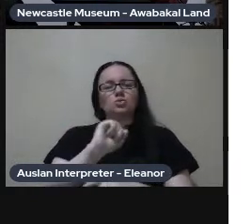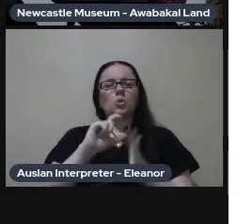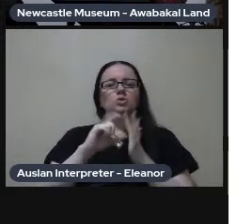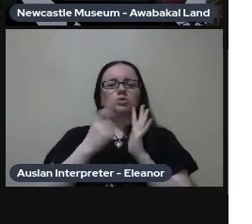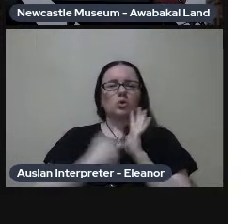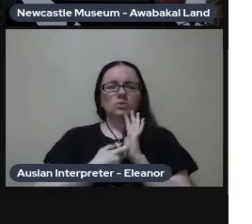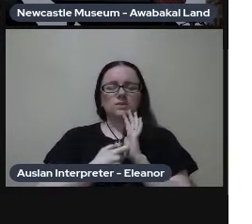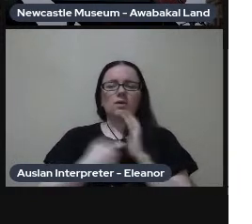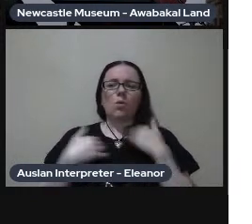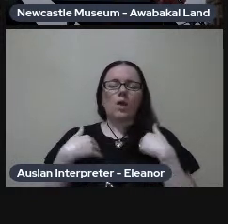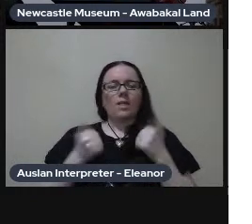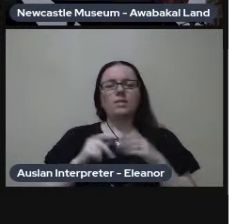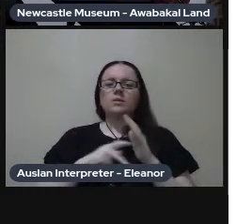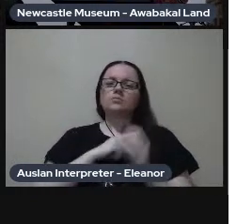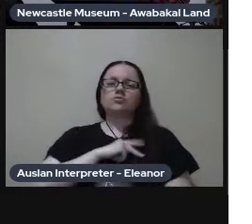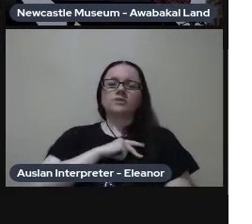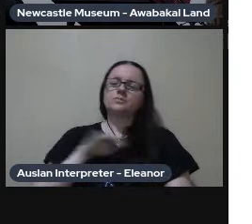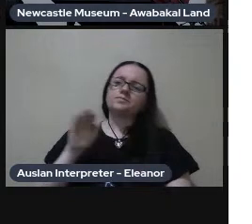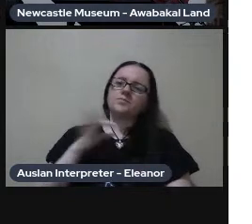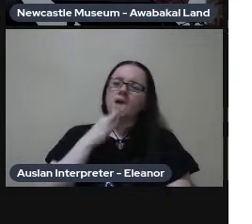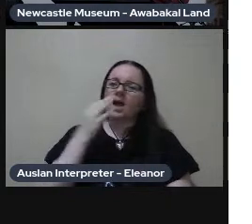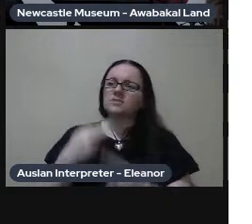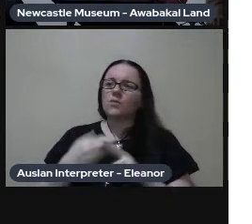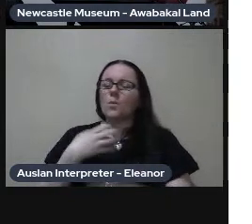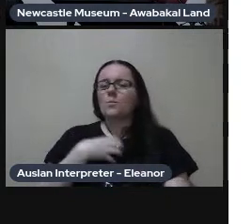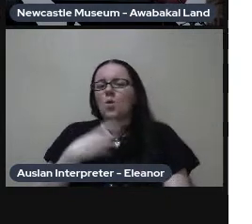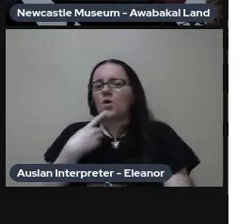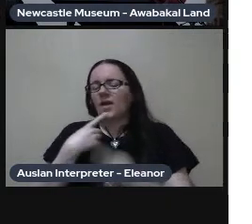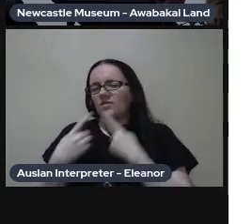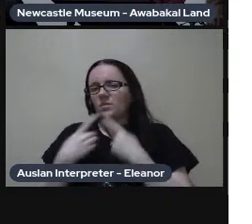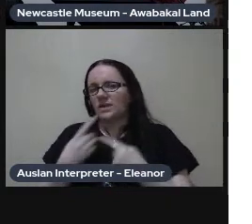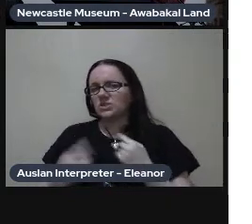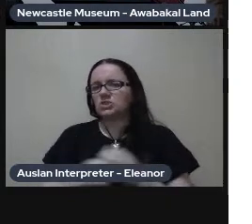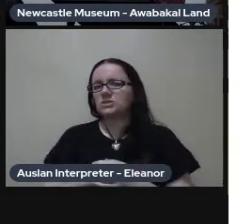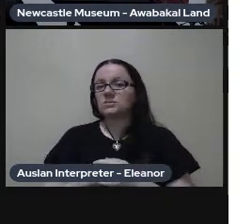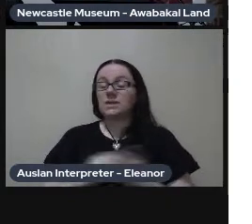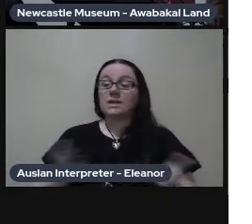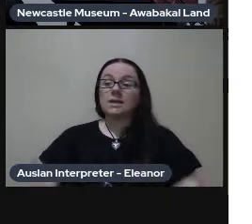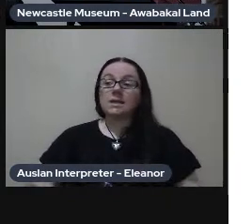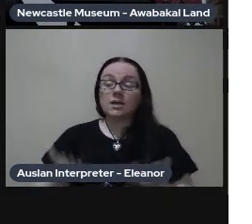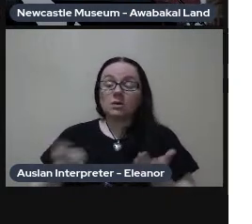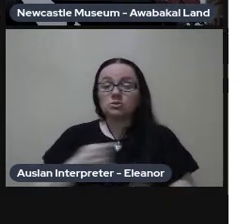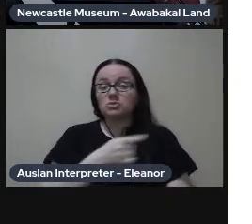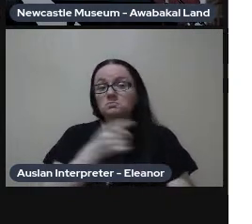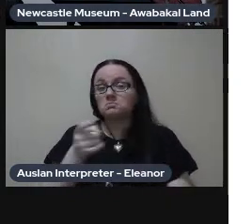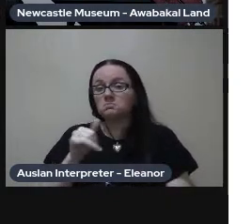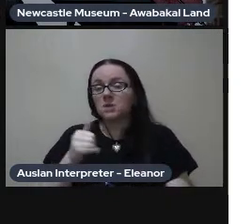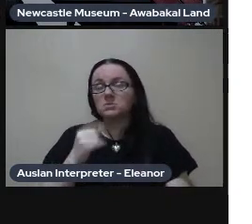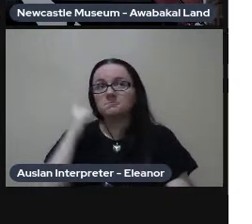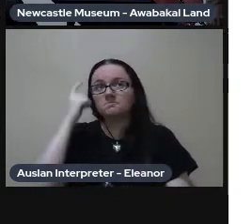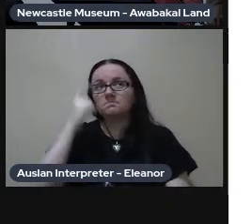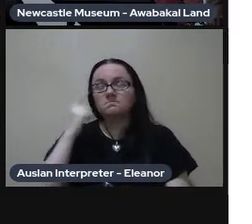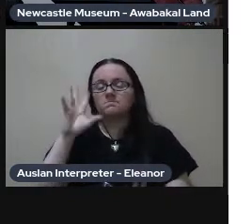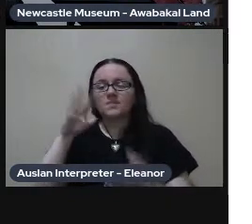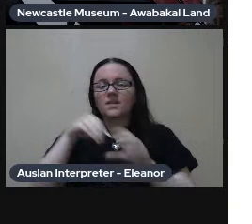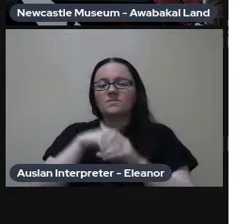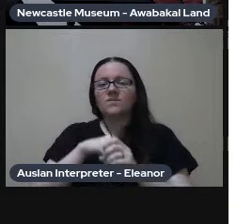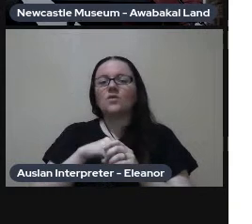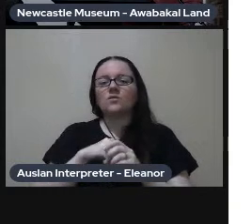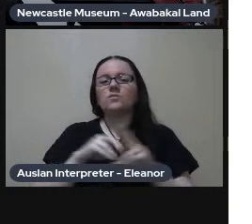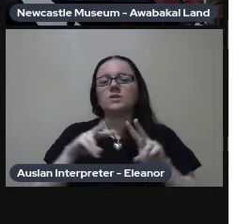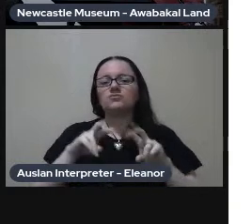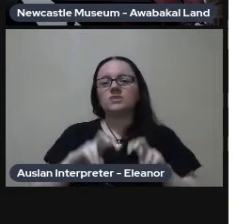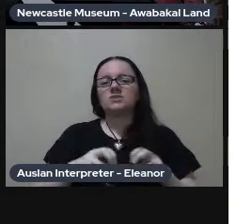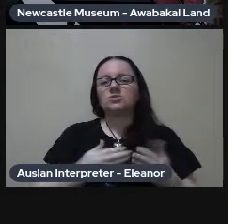reach out to get some information, and perhaps also to encourage you to participate in some of the research studies that we undertake around